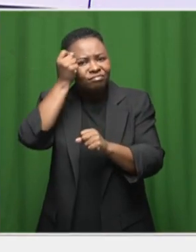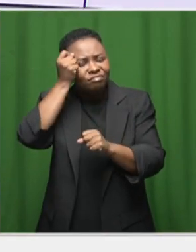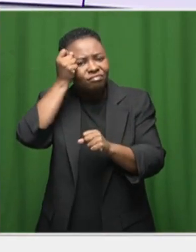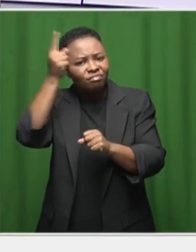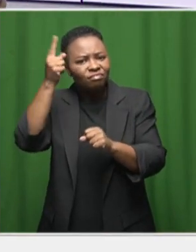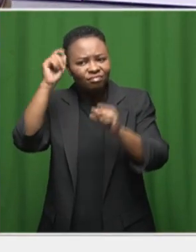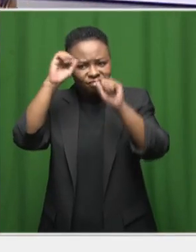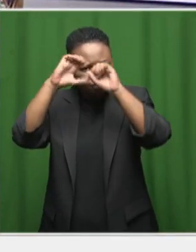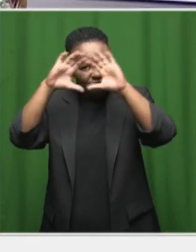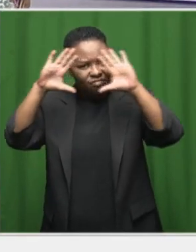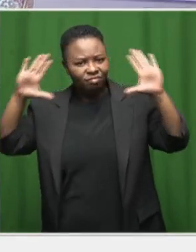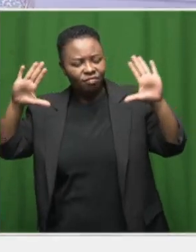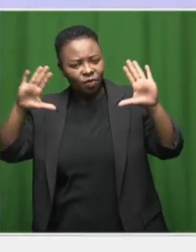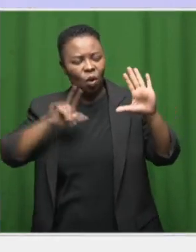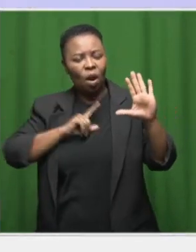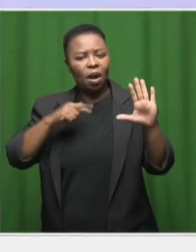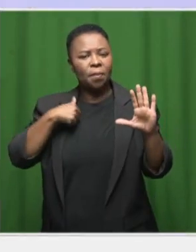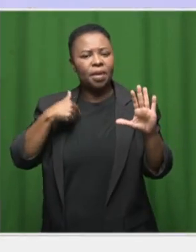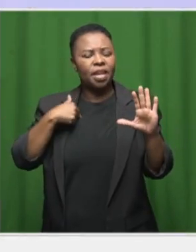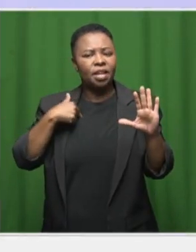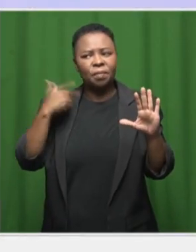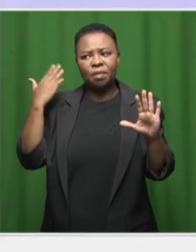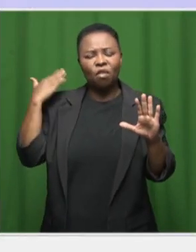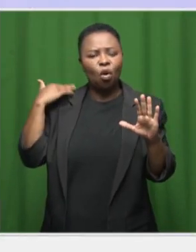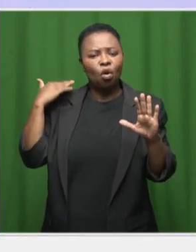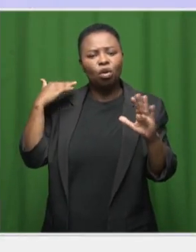a jazz, the